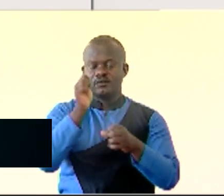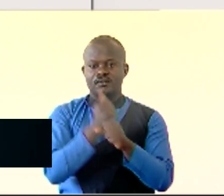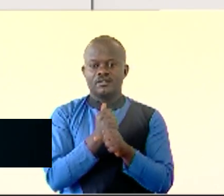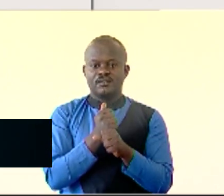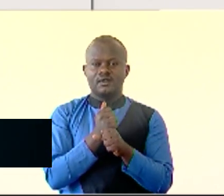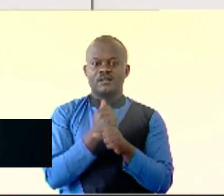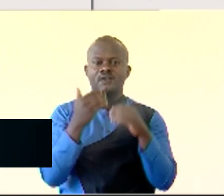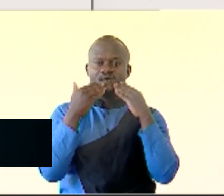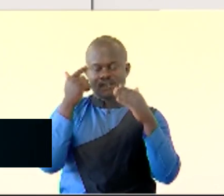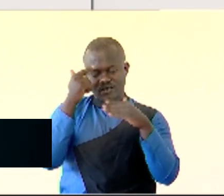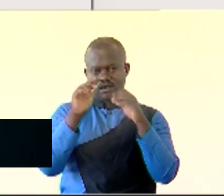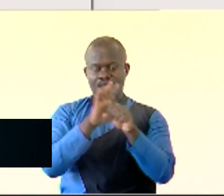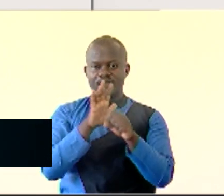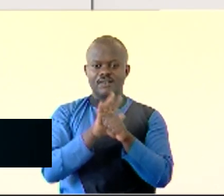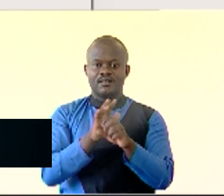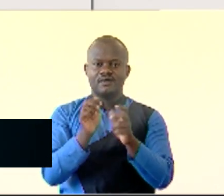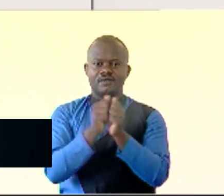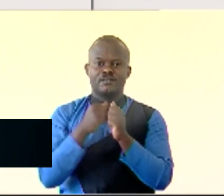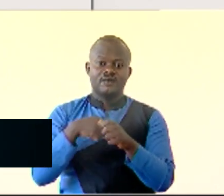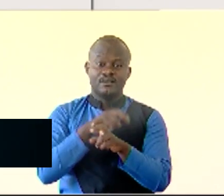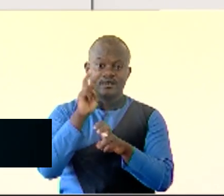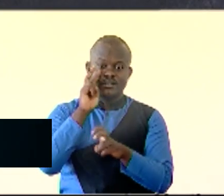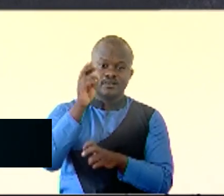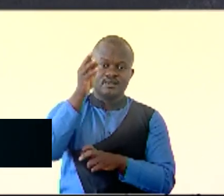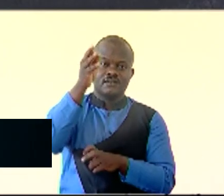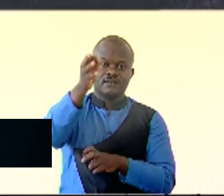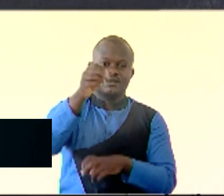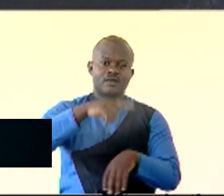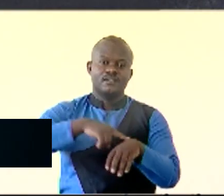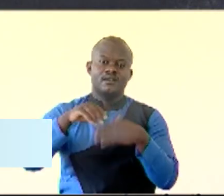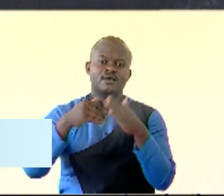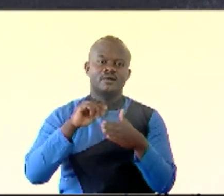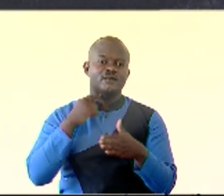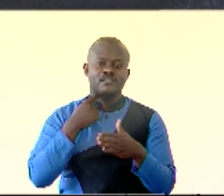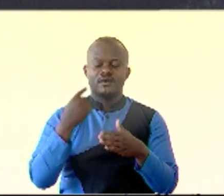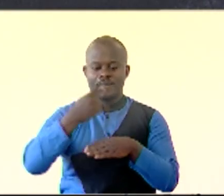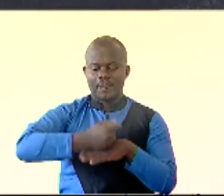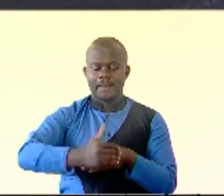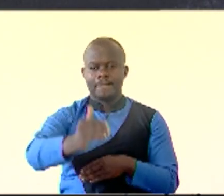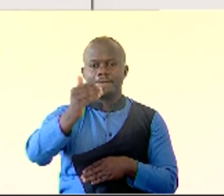very much for being with me. See you next time, and enjoy the rest of the day.